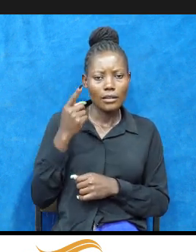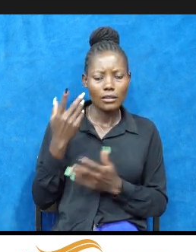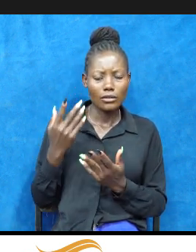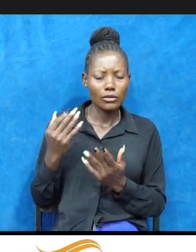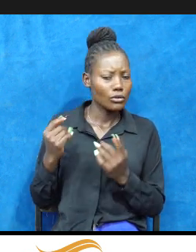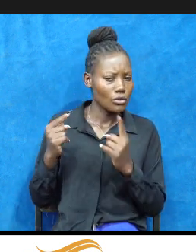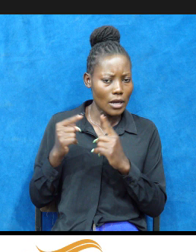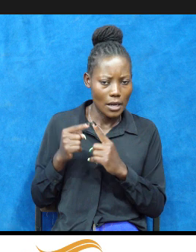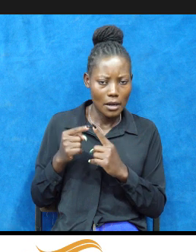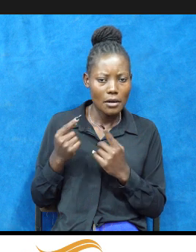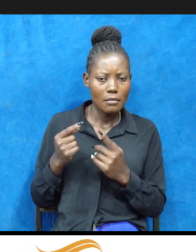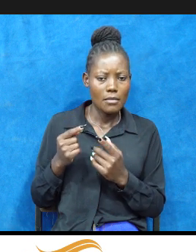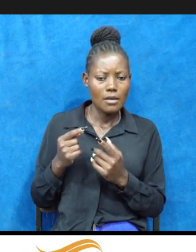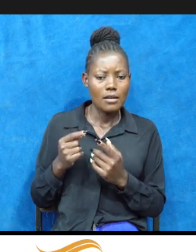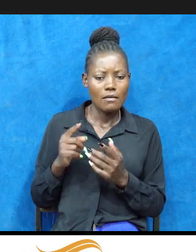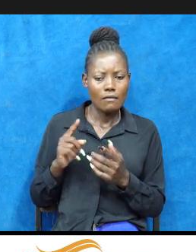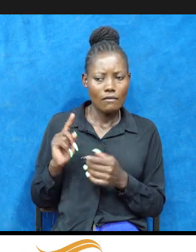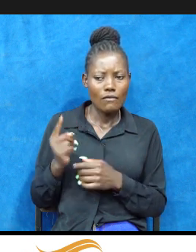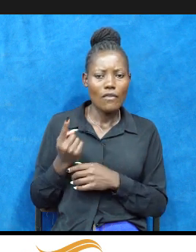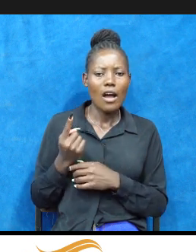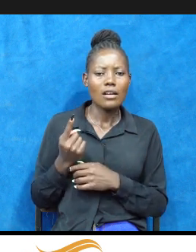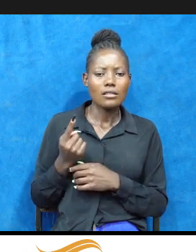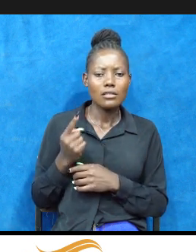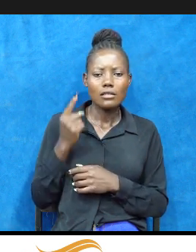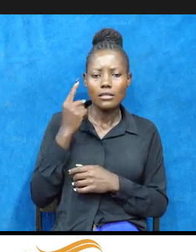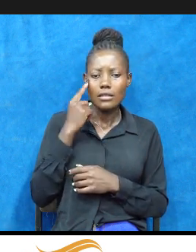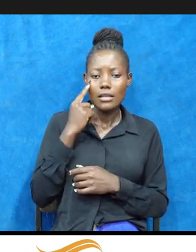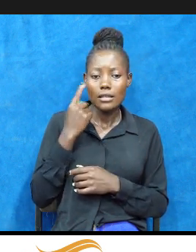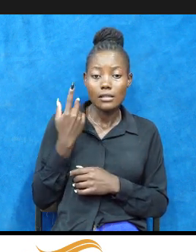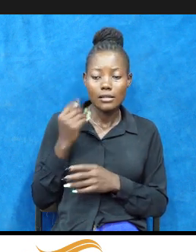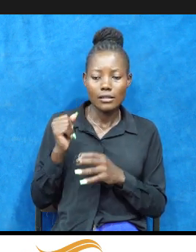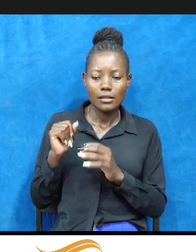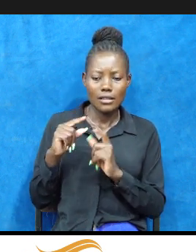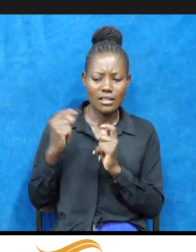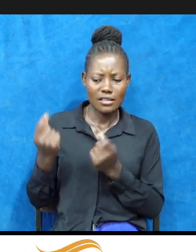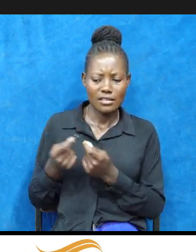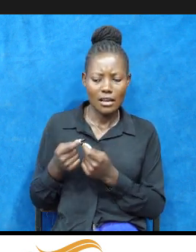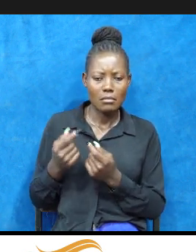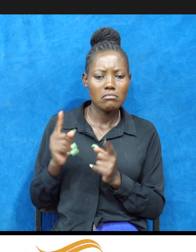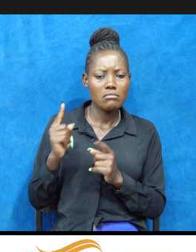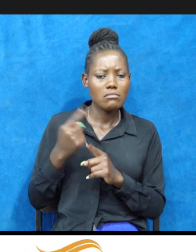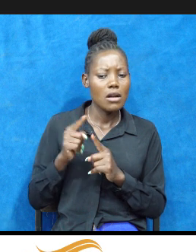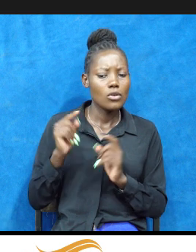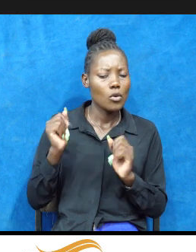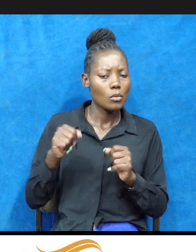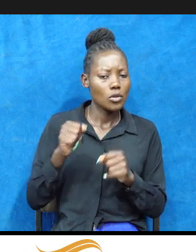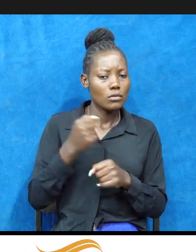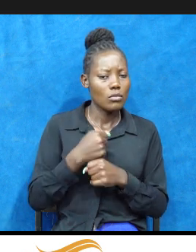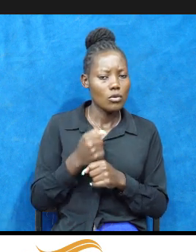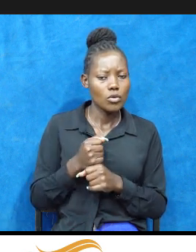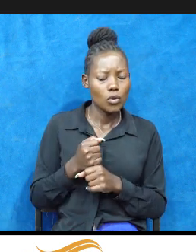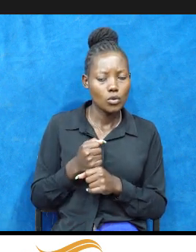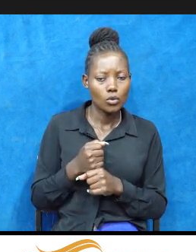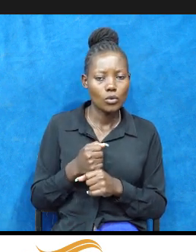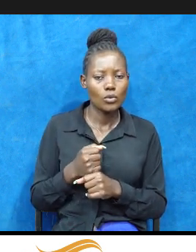for a faster reaction time. Loading kind of dampens that a little bit, but it can be done. If you want to add a little weight, that is